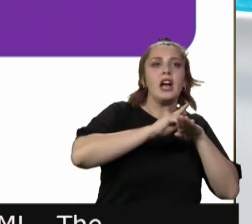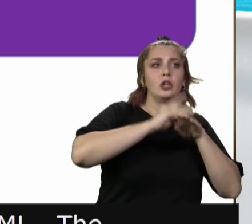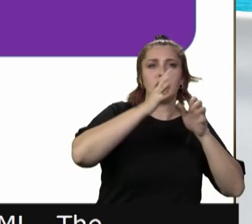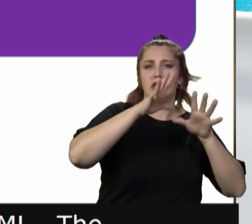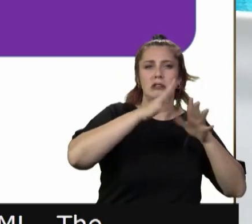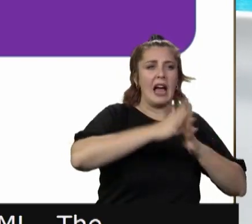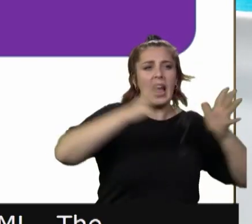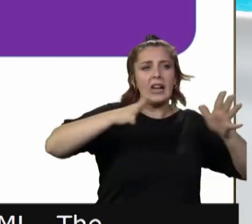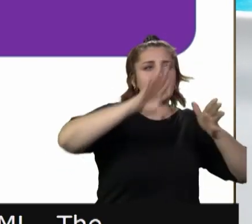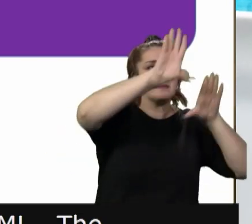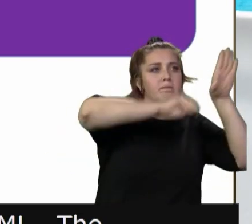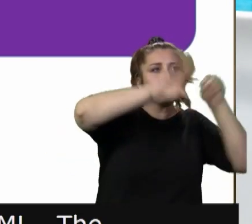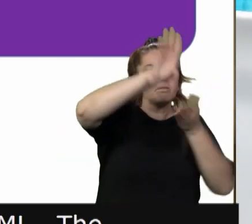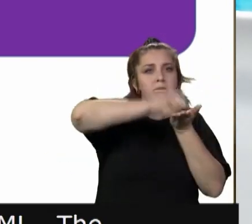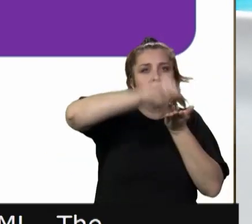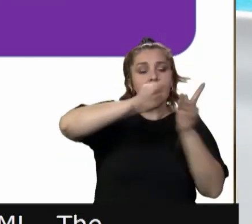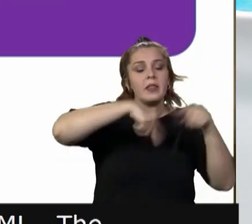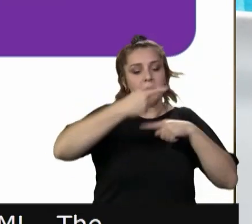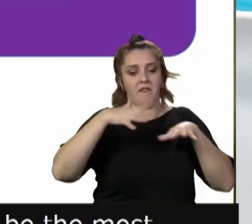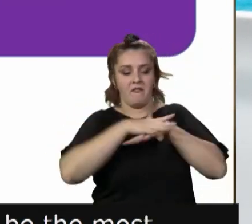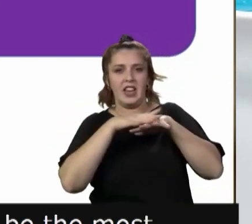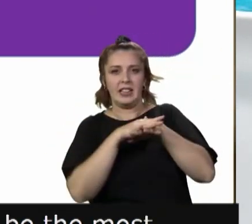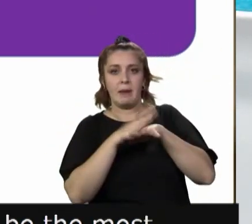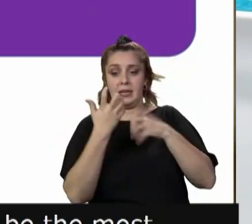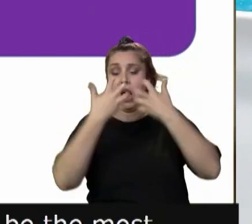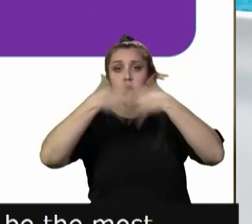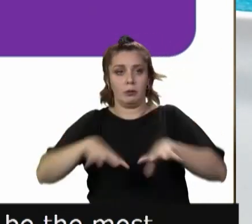complex, it collects data massively